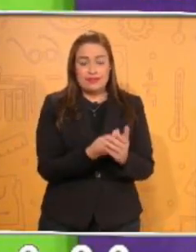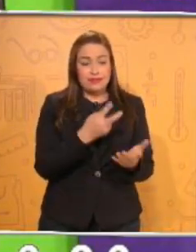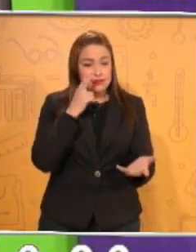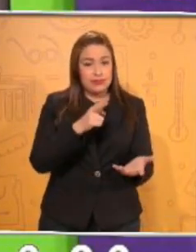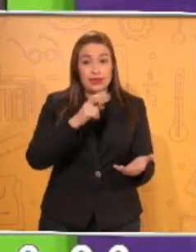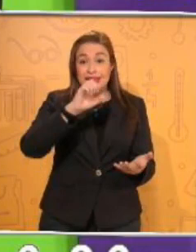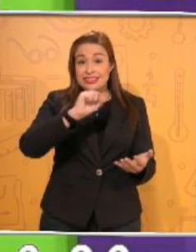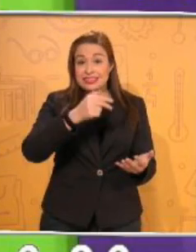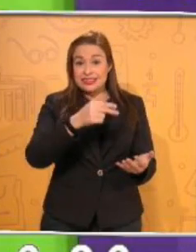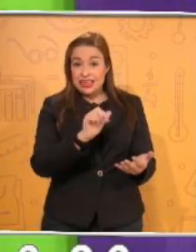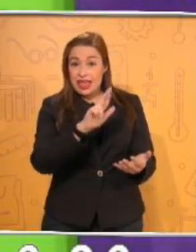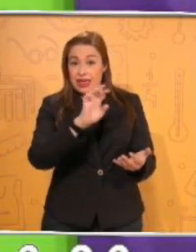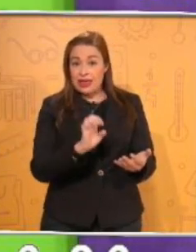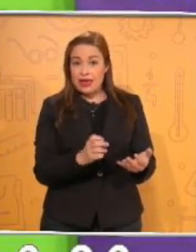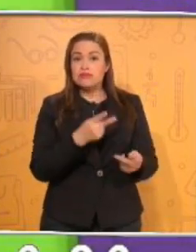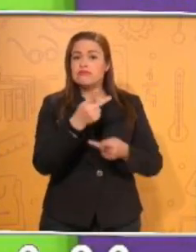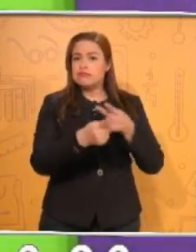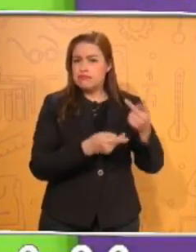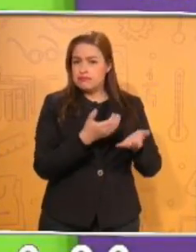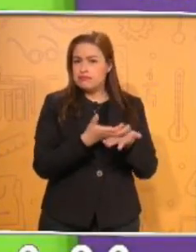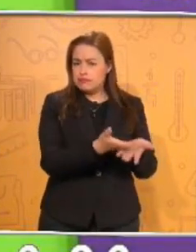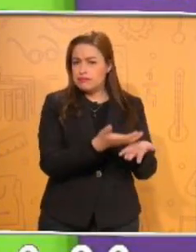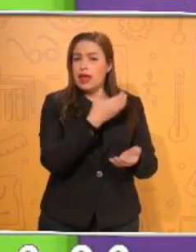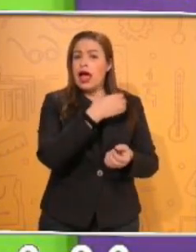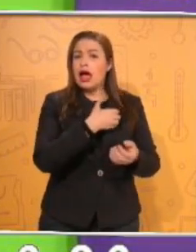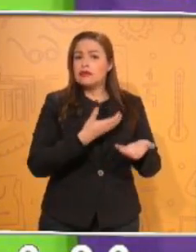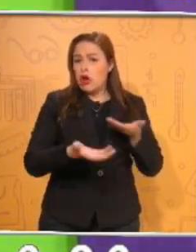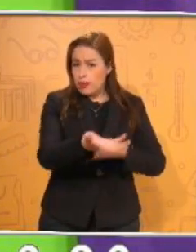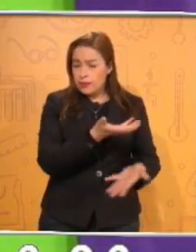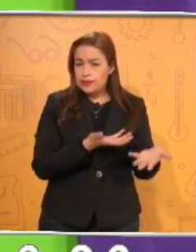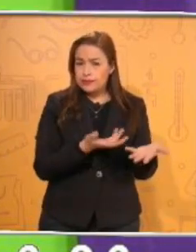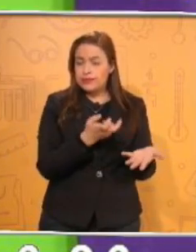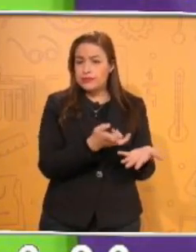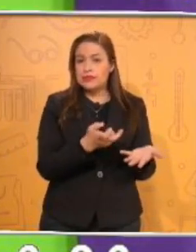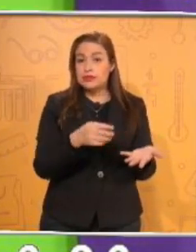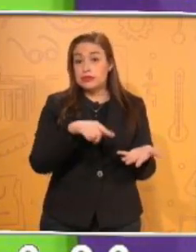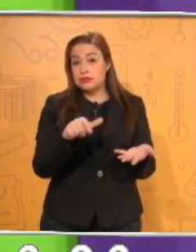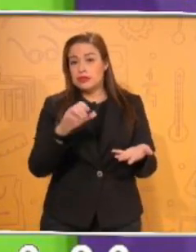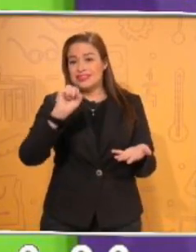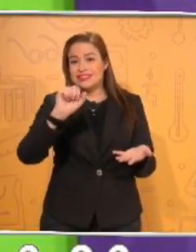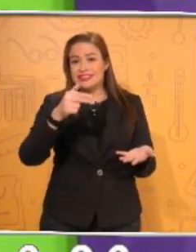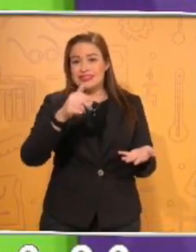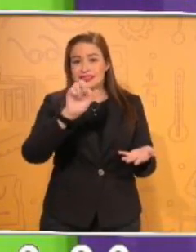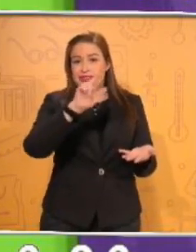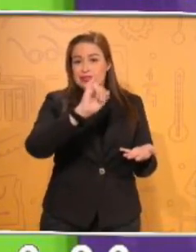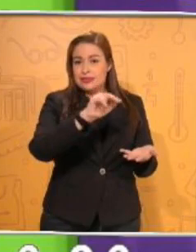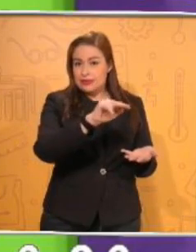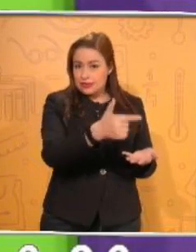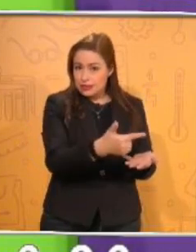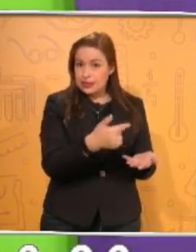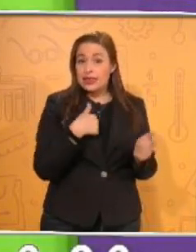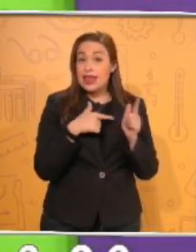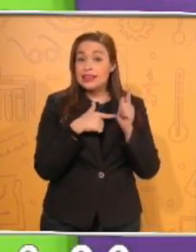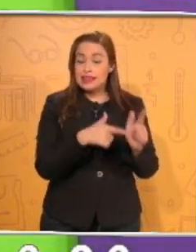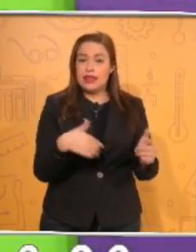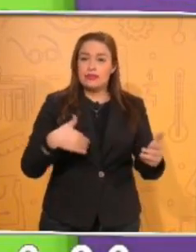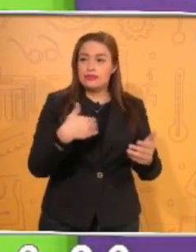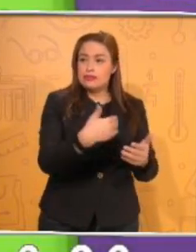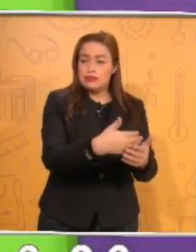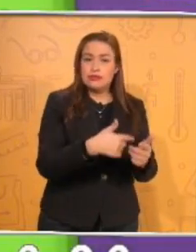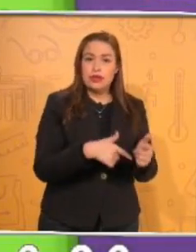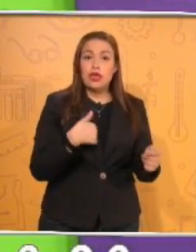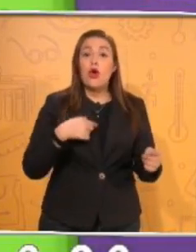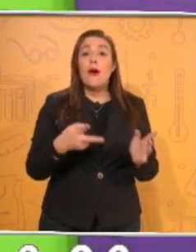writing. Dance, it finished with E. Dancing. practice, it's